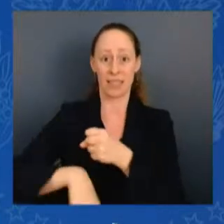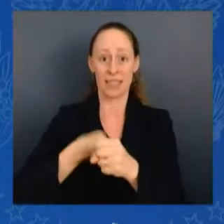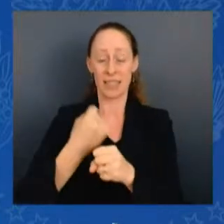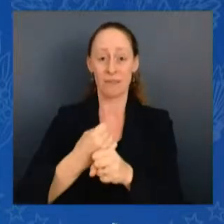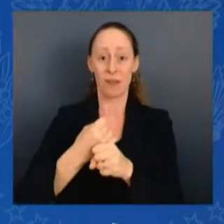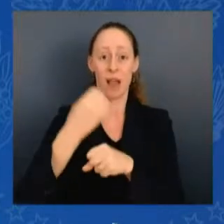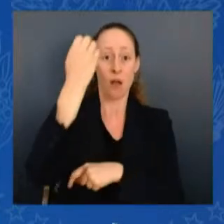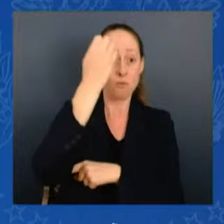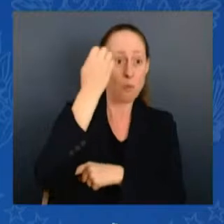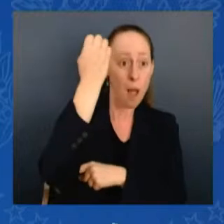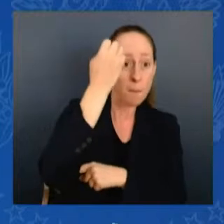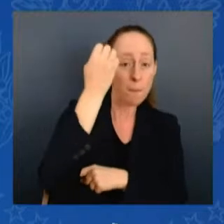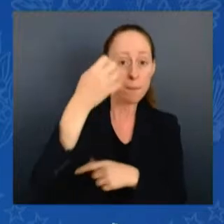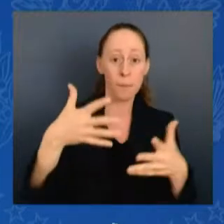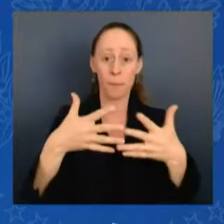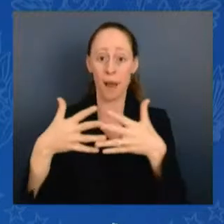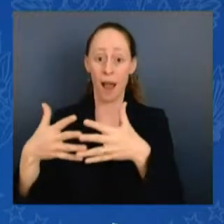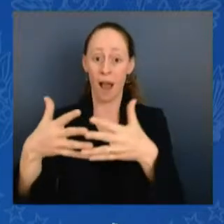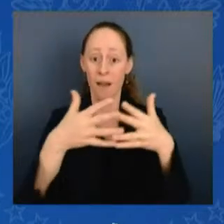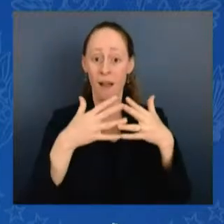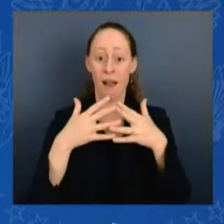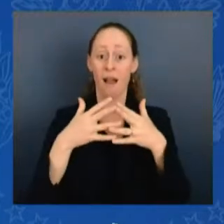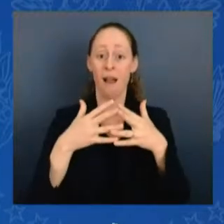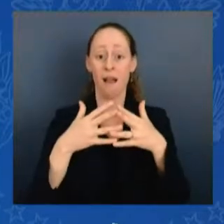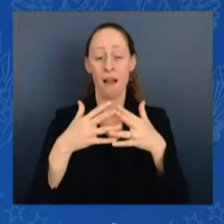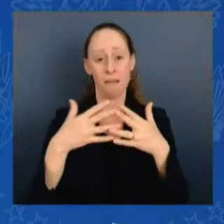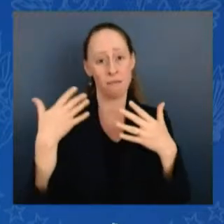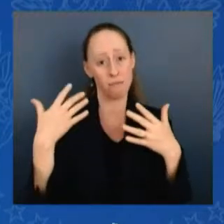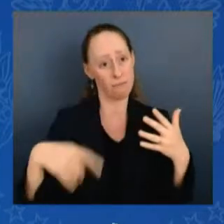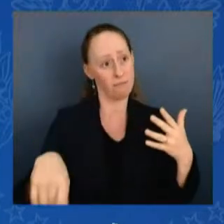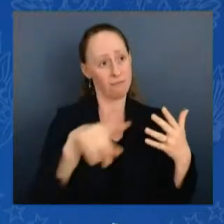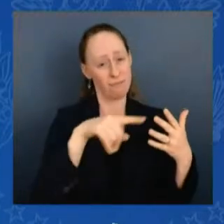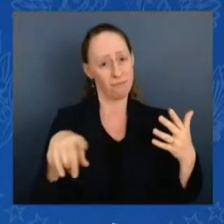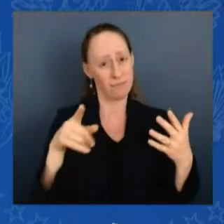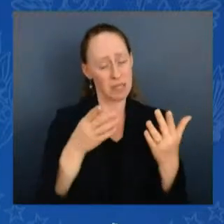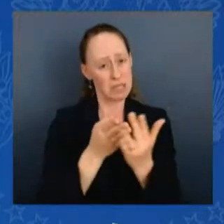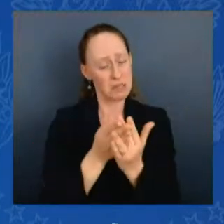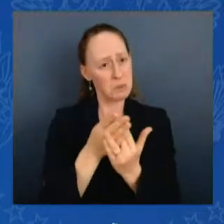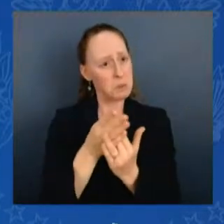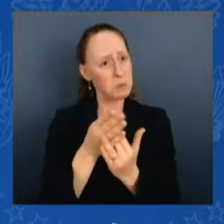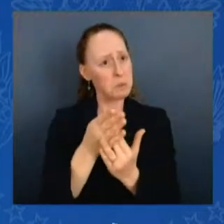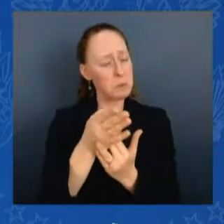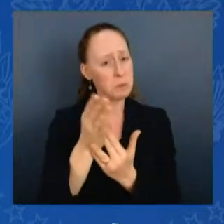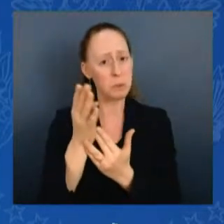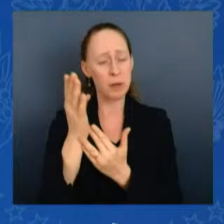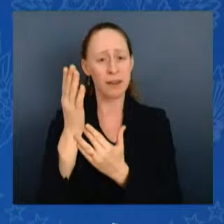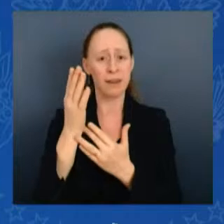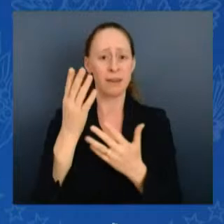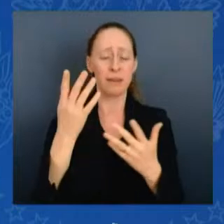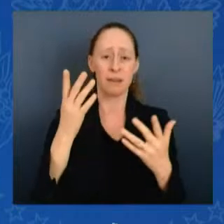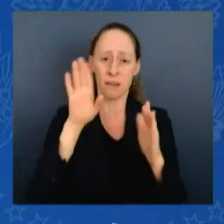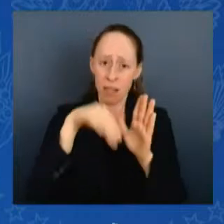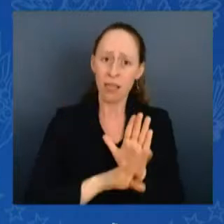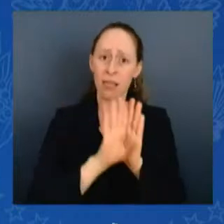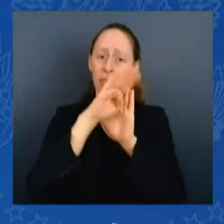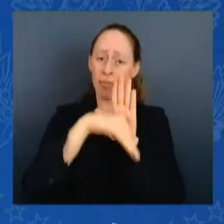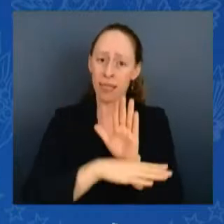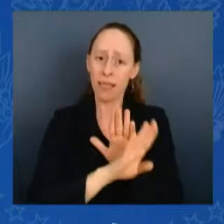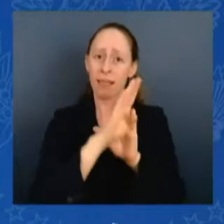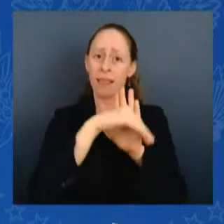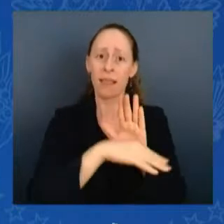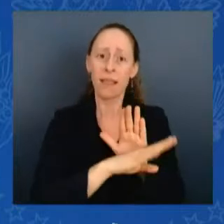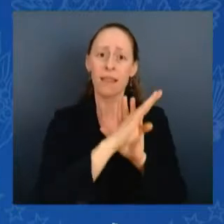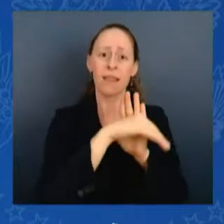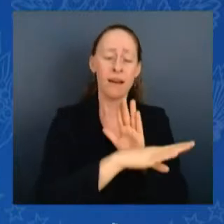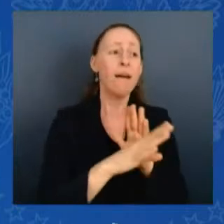We are bound together not only by interests, but also by history, tradition, and values. But